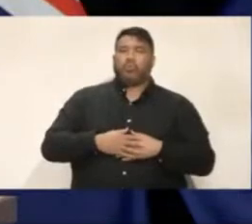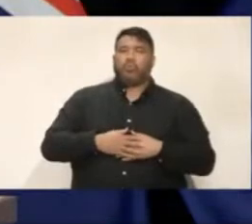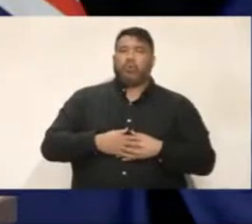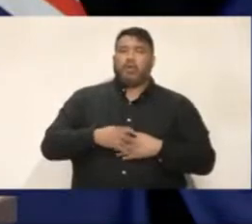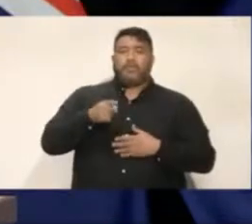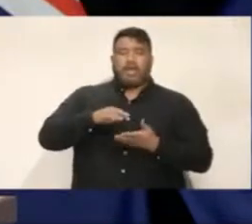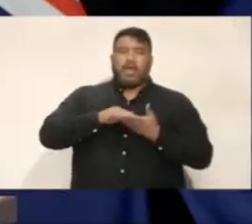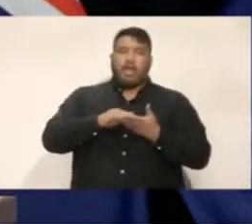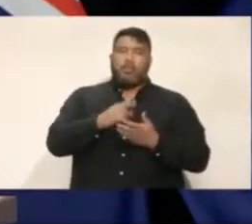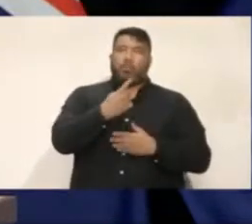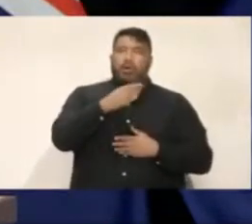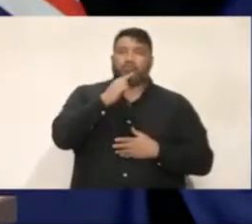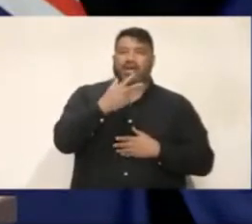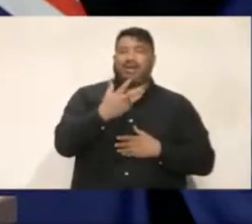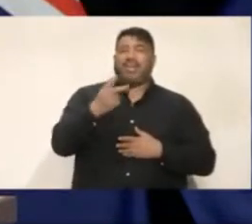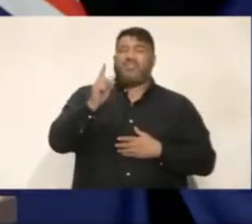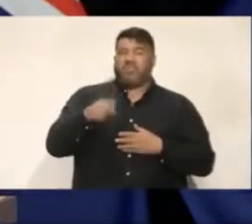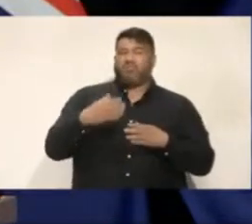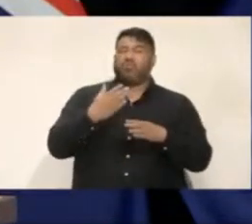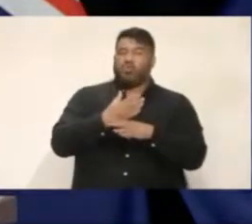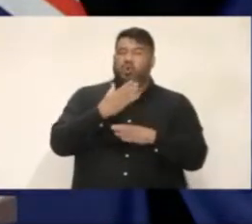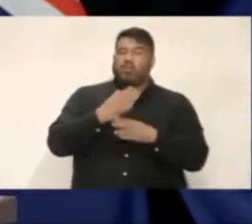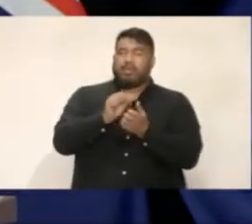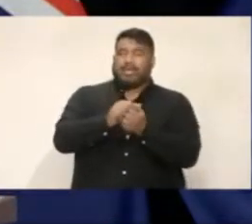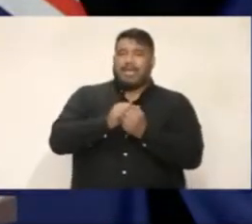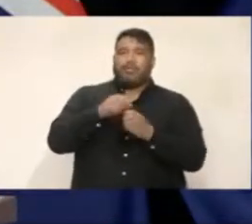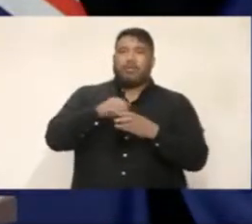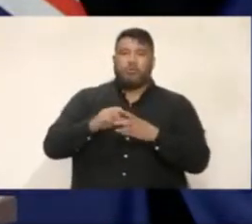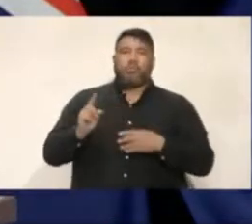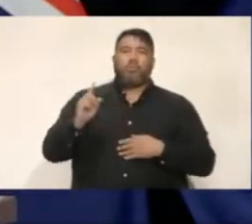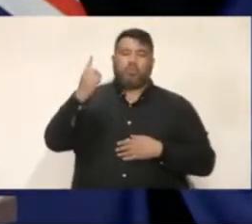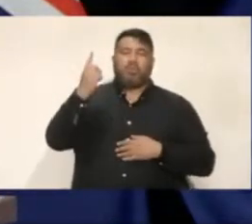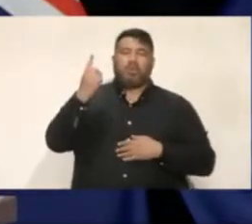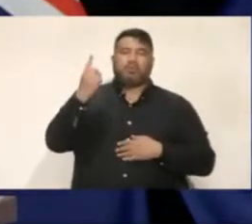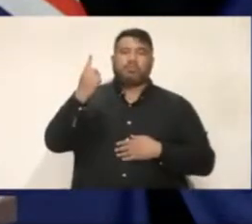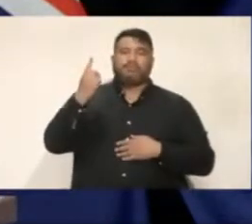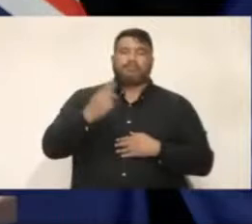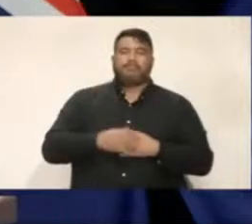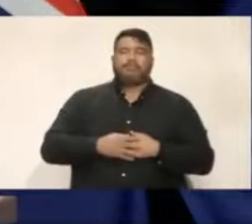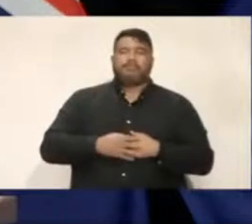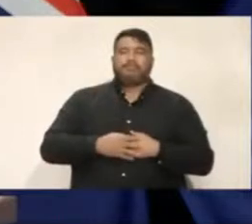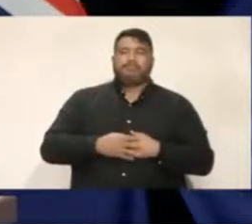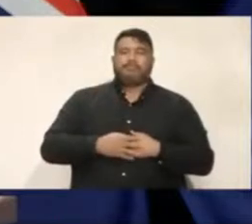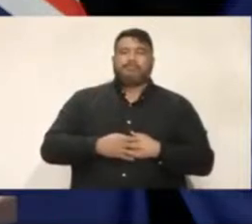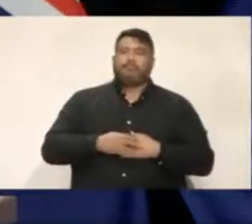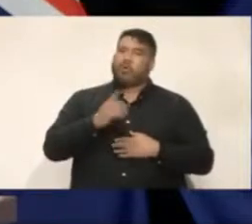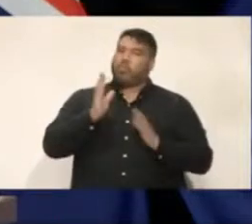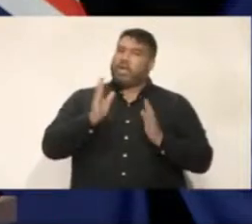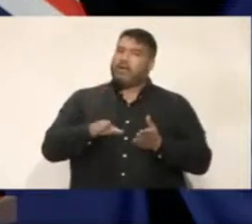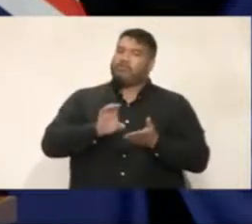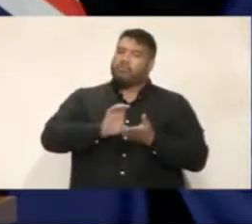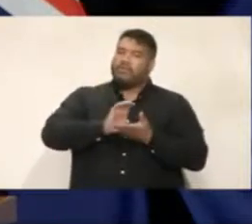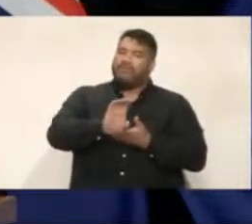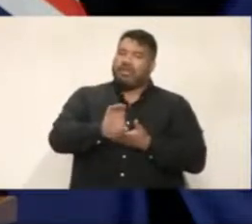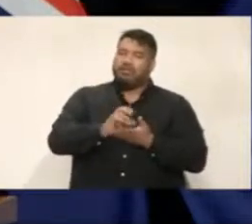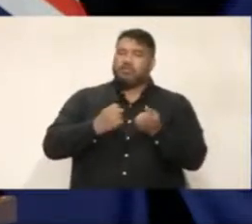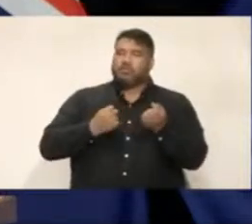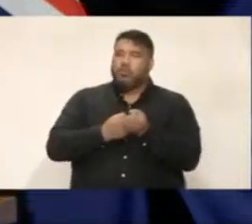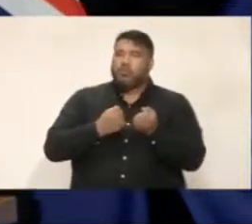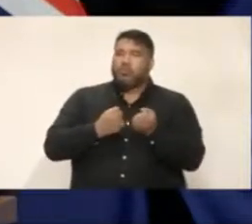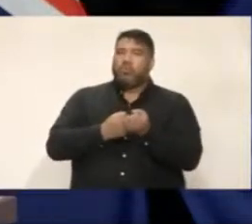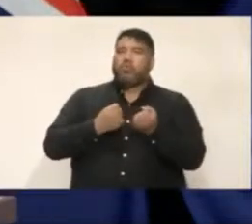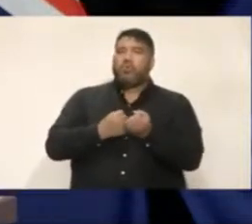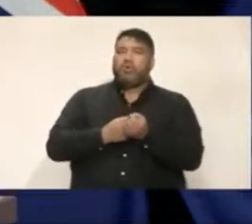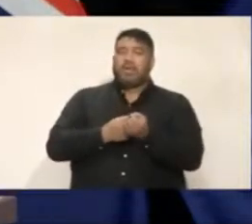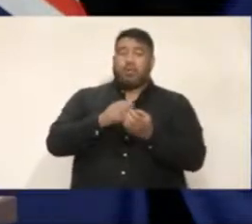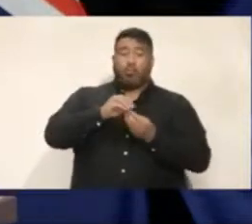188,000 jobs and taking the total government investment in keeping people linked to jobs throughout Covid-19 to